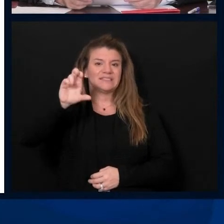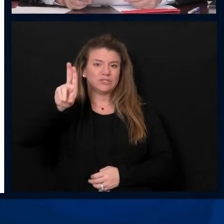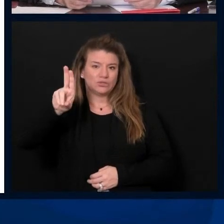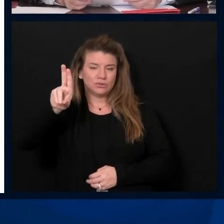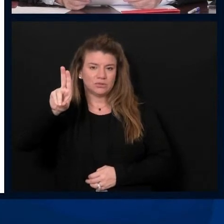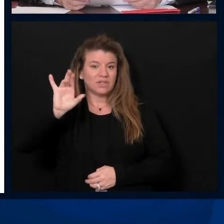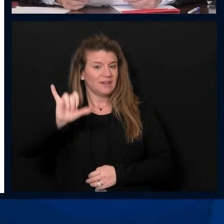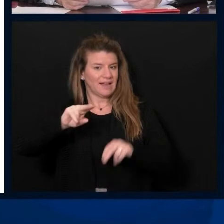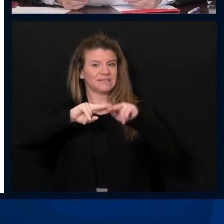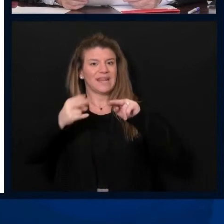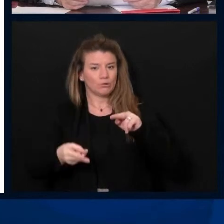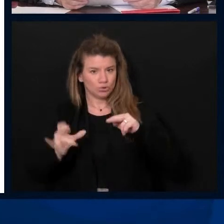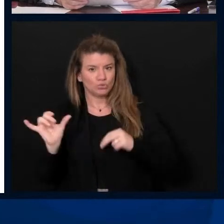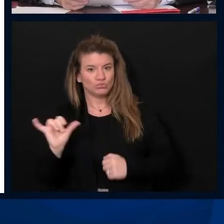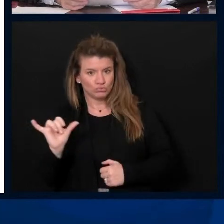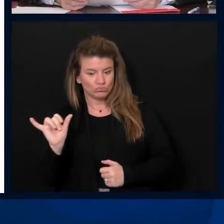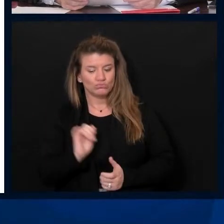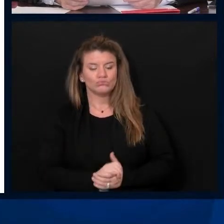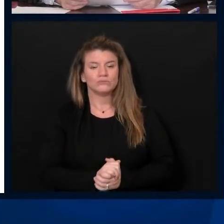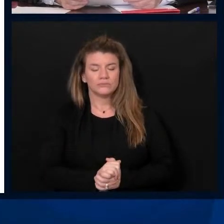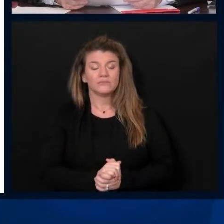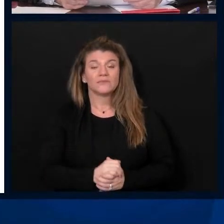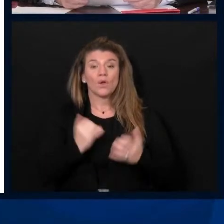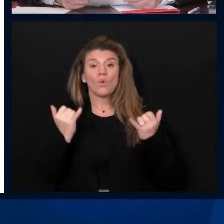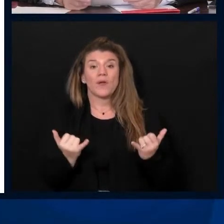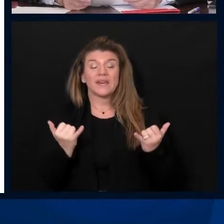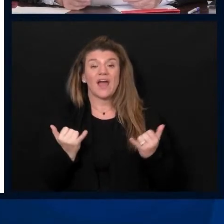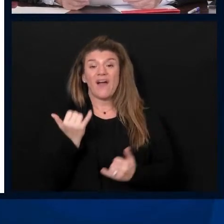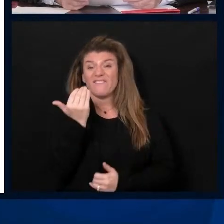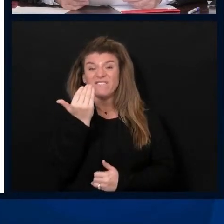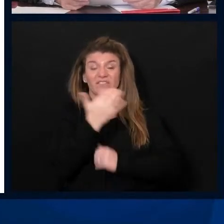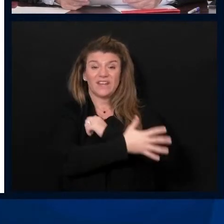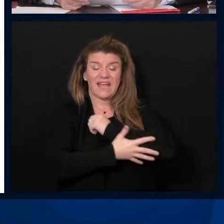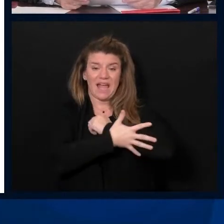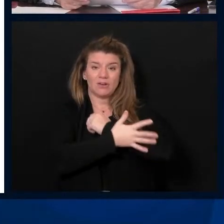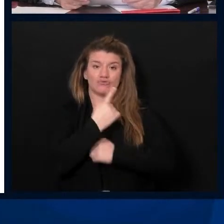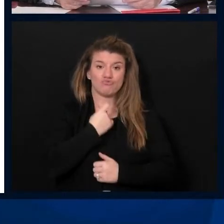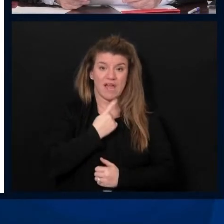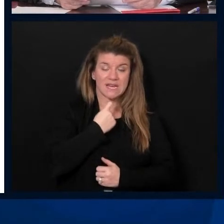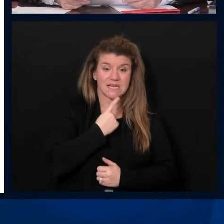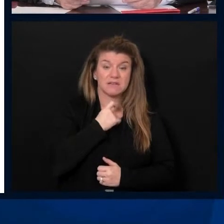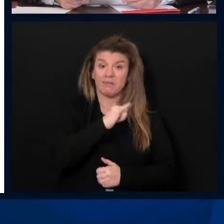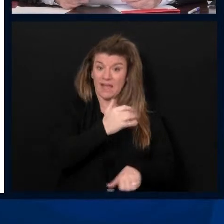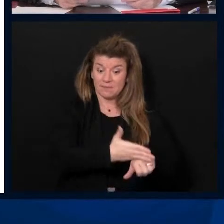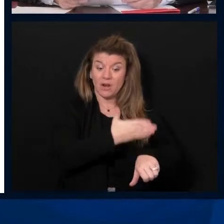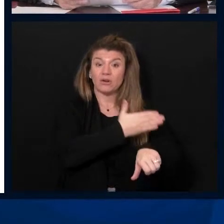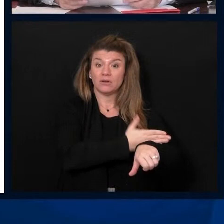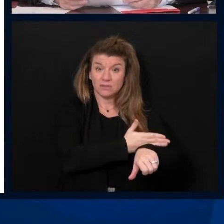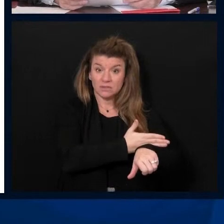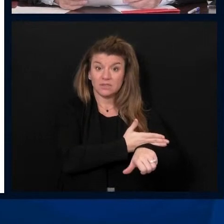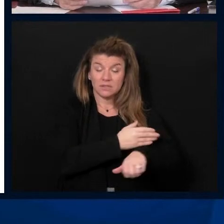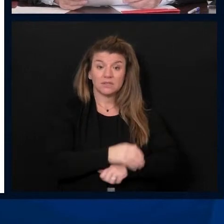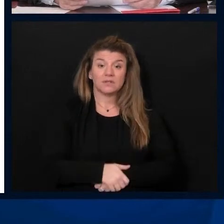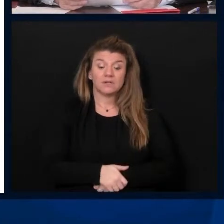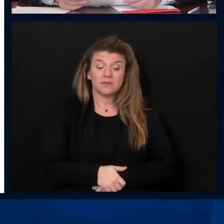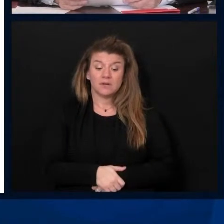units. That's down also. We now have 15 counties in the red. That's better.